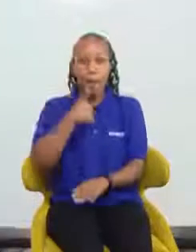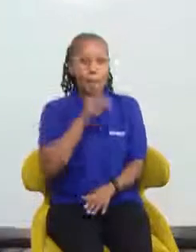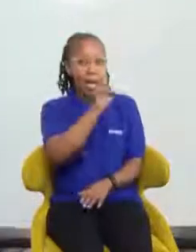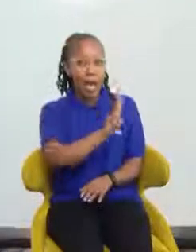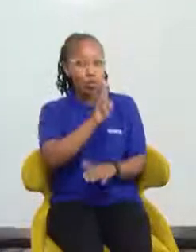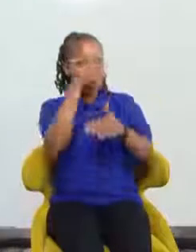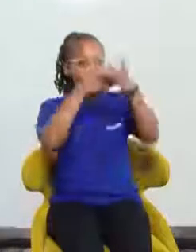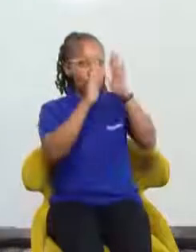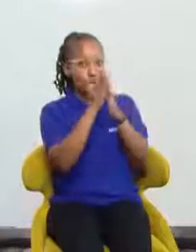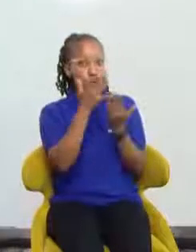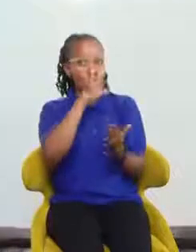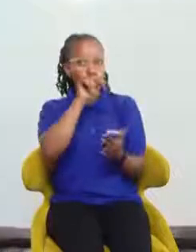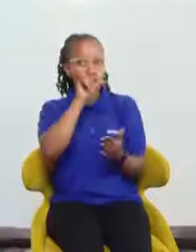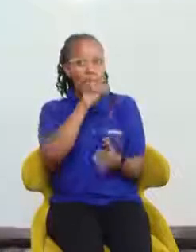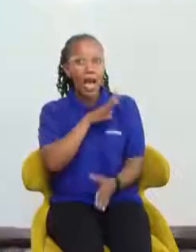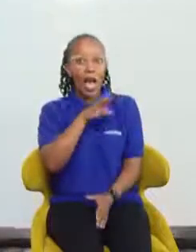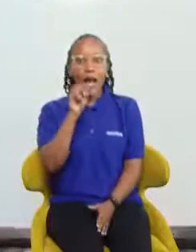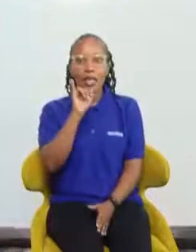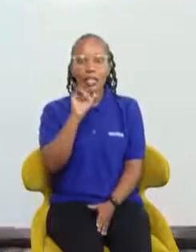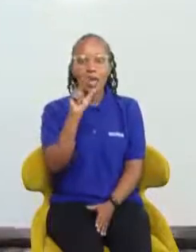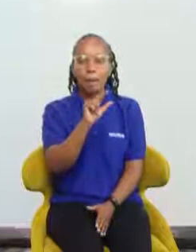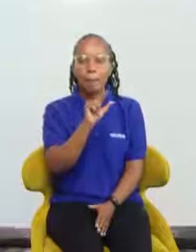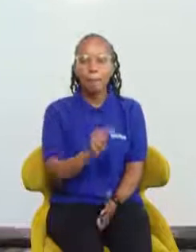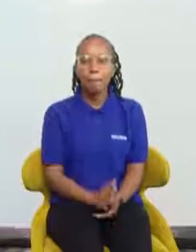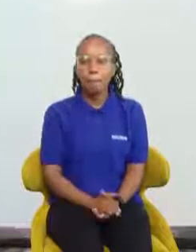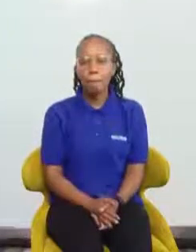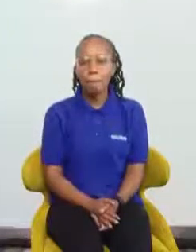Facebook, Twitter, and Instagram.